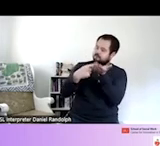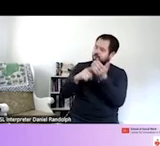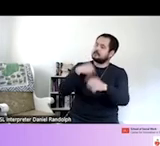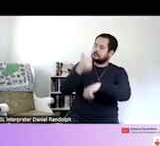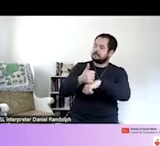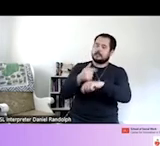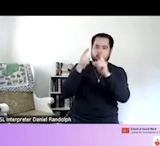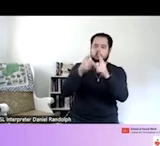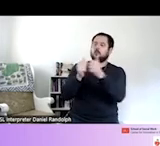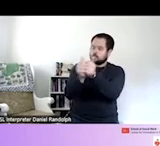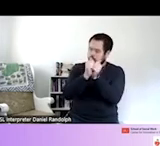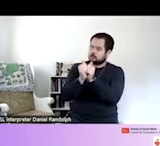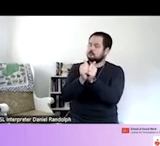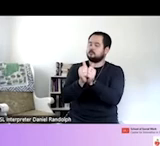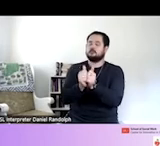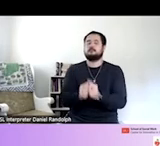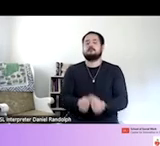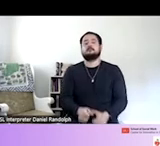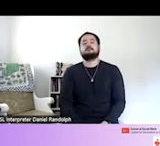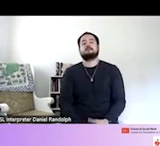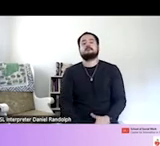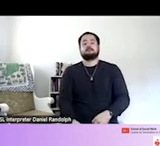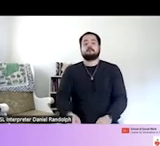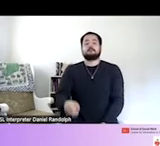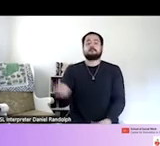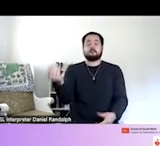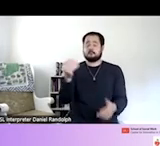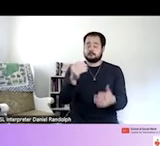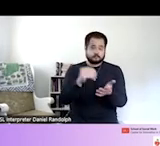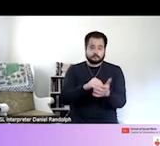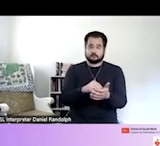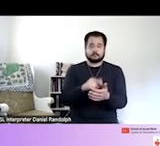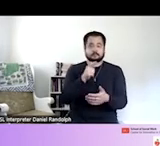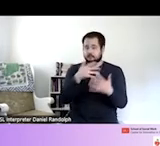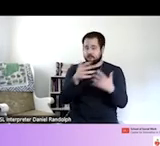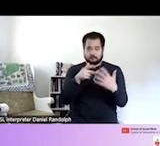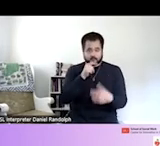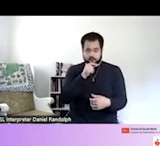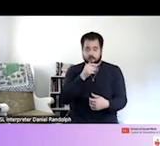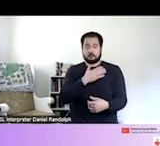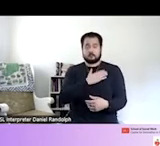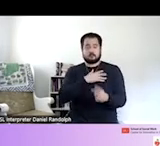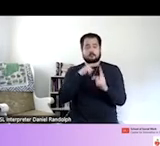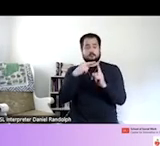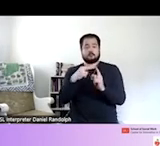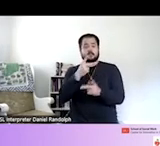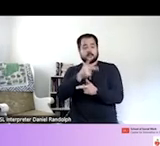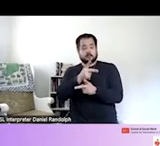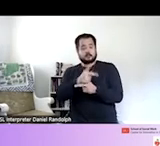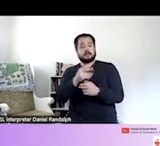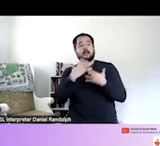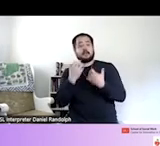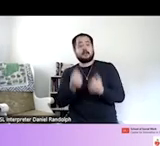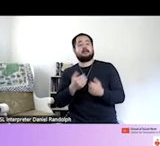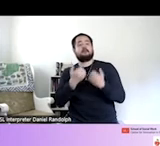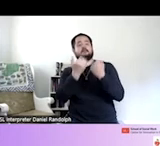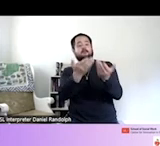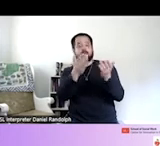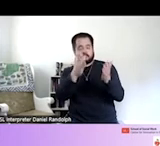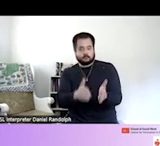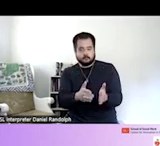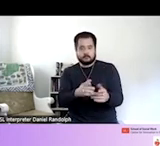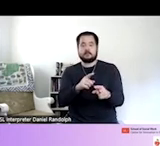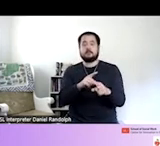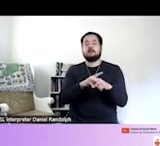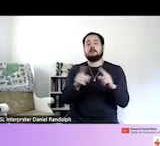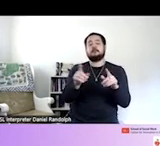And so whoever that is, and obviously my lens is as a healthcare provider, but I just think it's important even on the family side to be able to have an environment